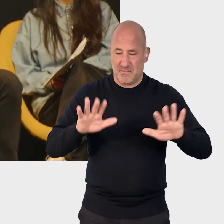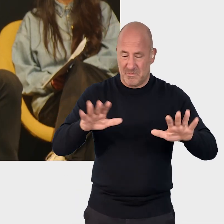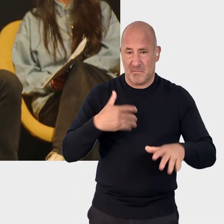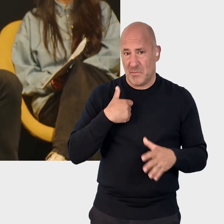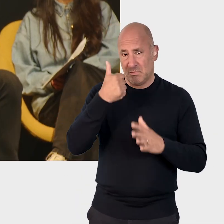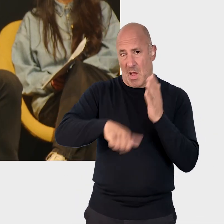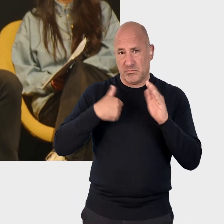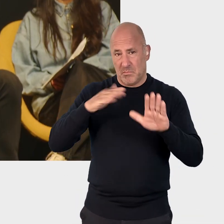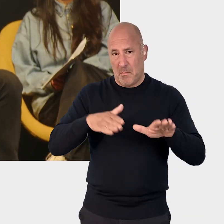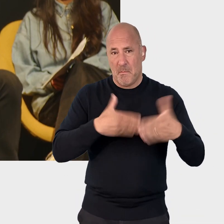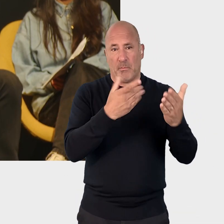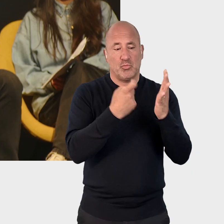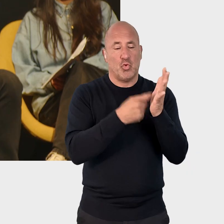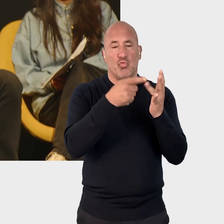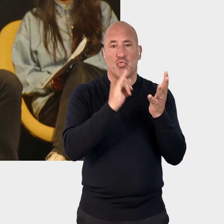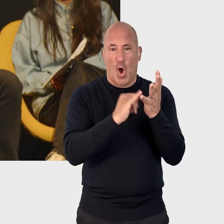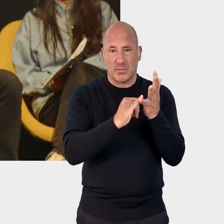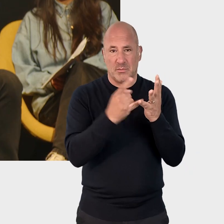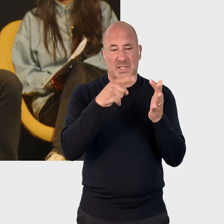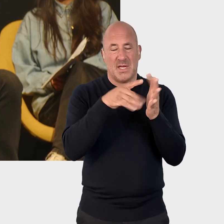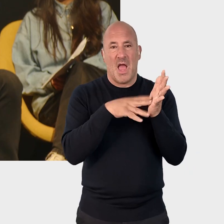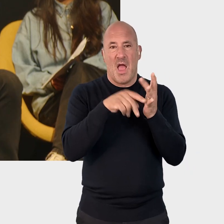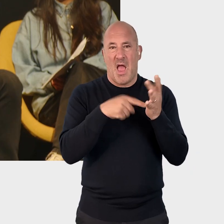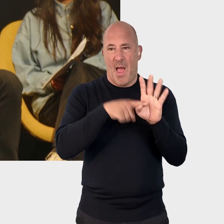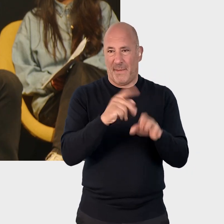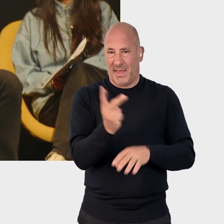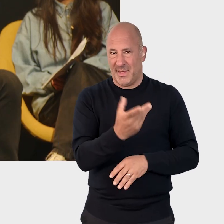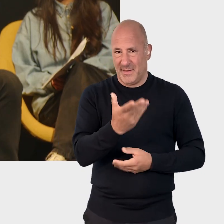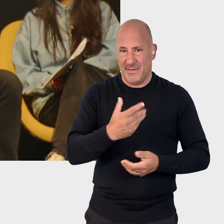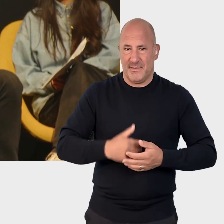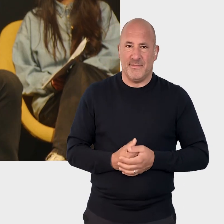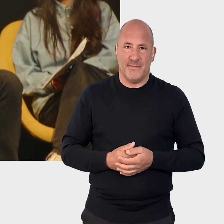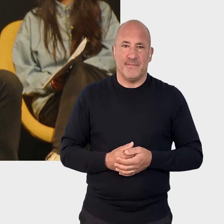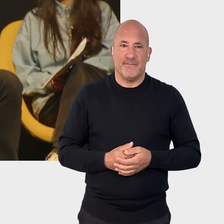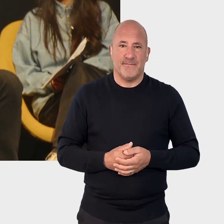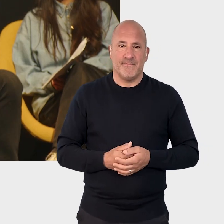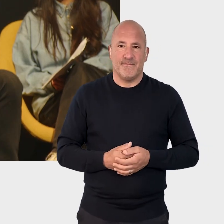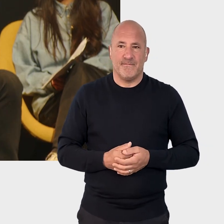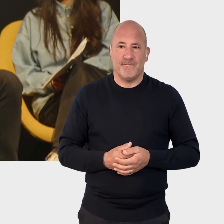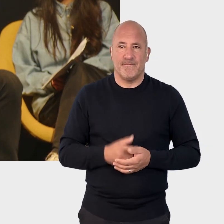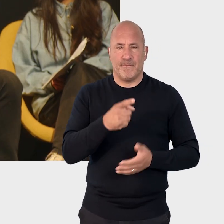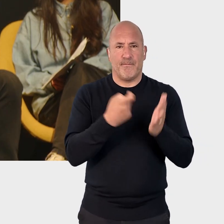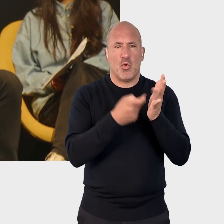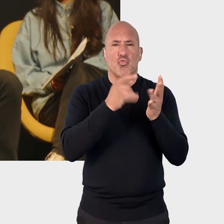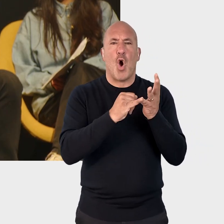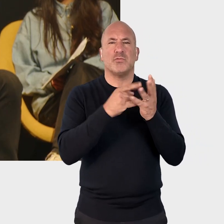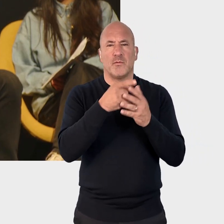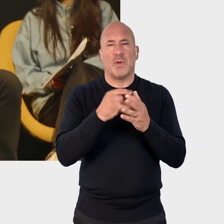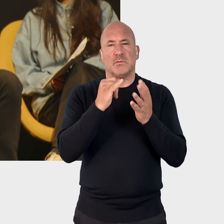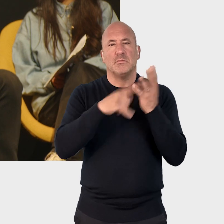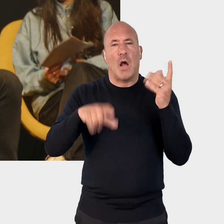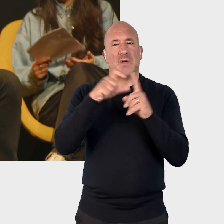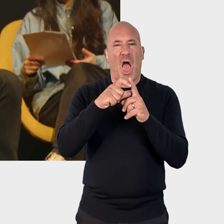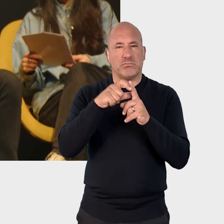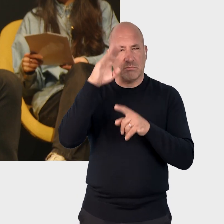varied careers. But without further ado, I'm going to pass on to Ross and Emily.